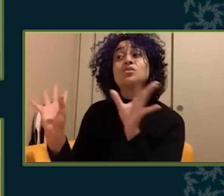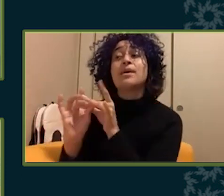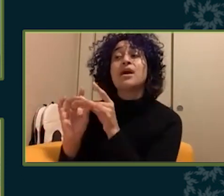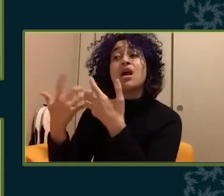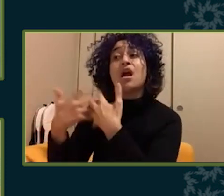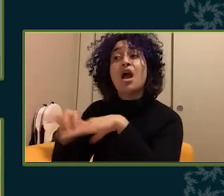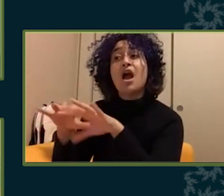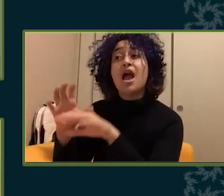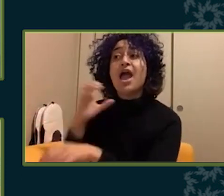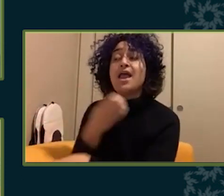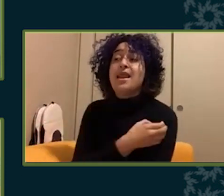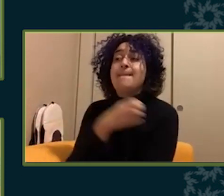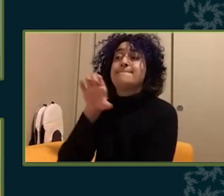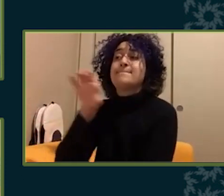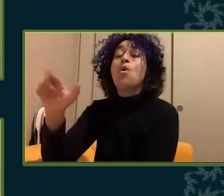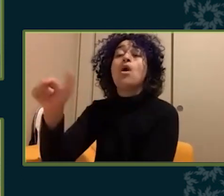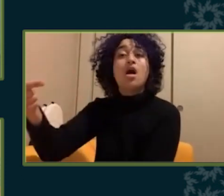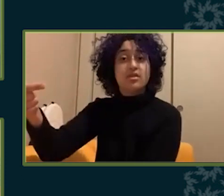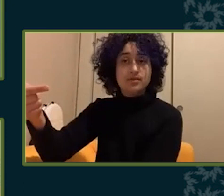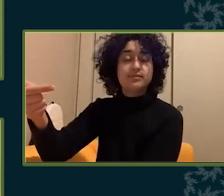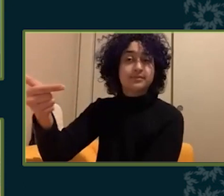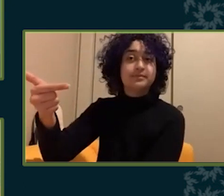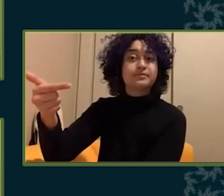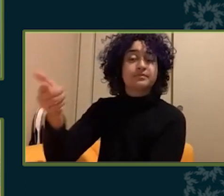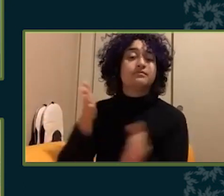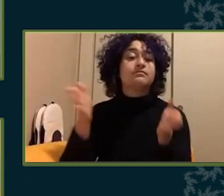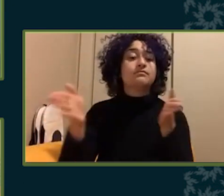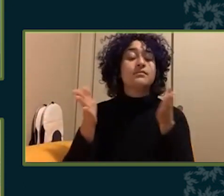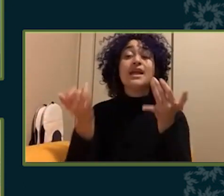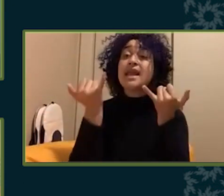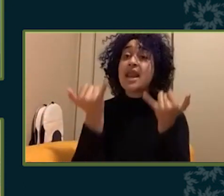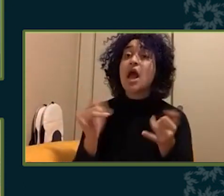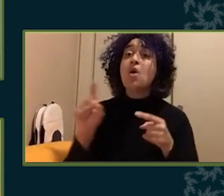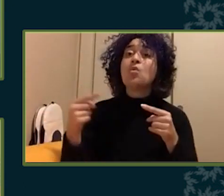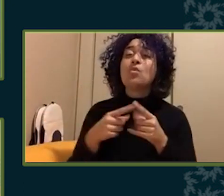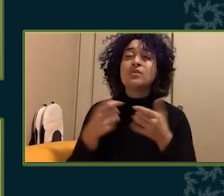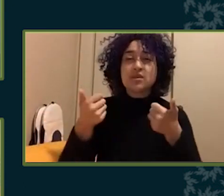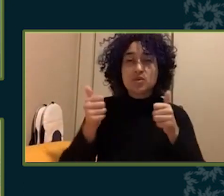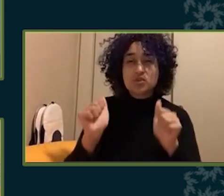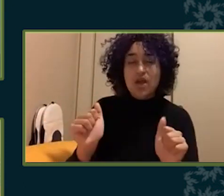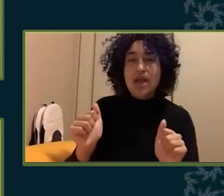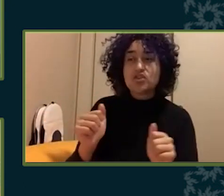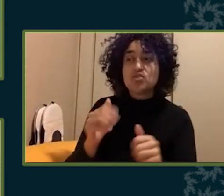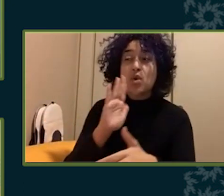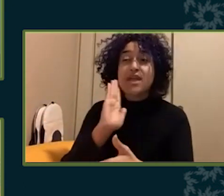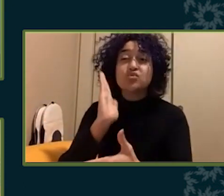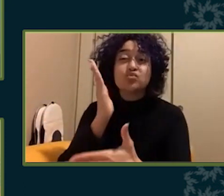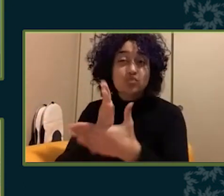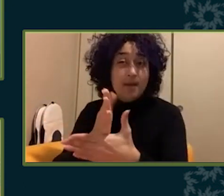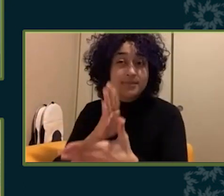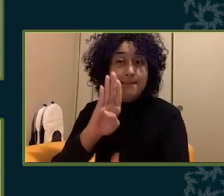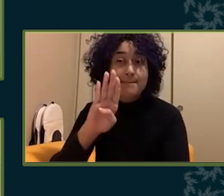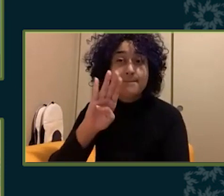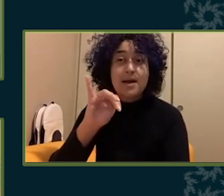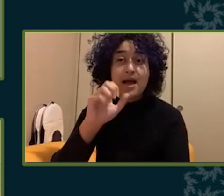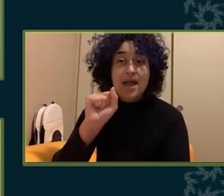empower others. Now, when you are trying to interrupt bias or